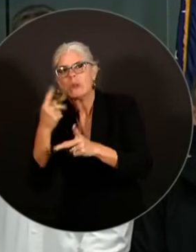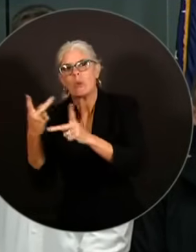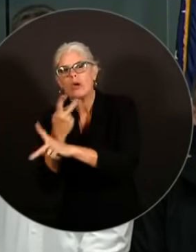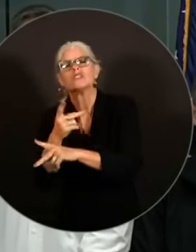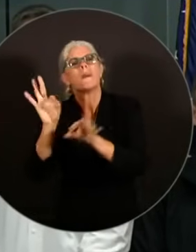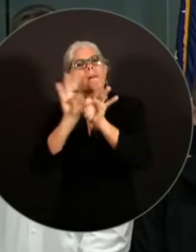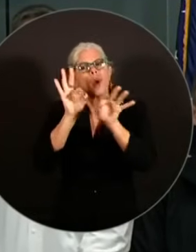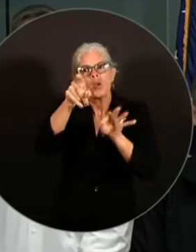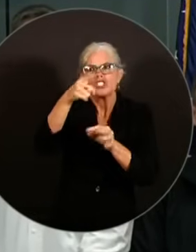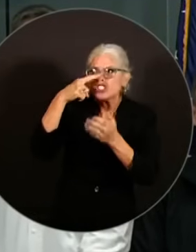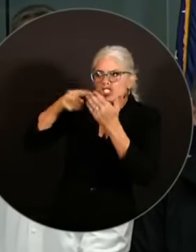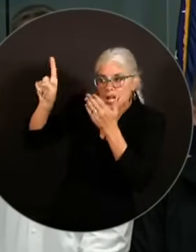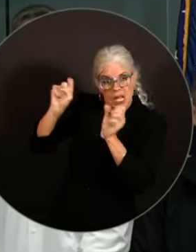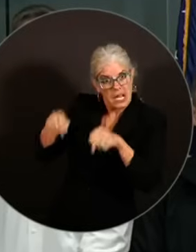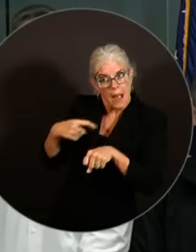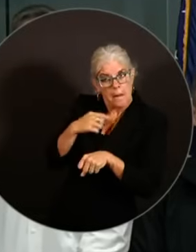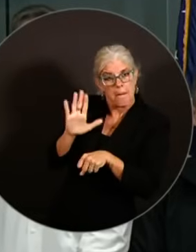home.